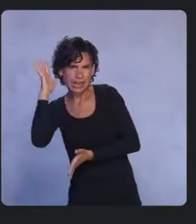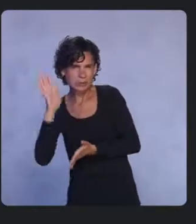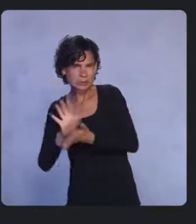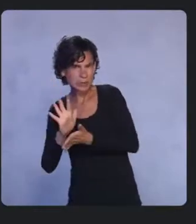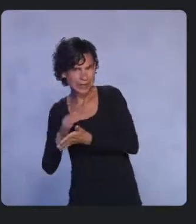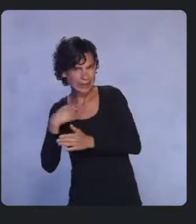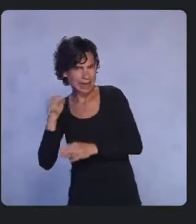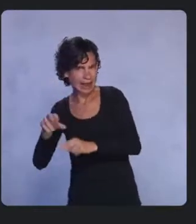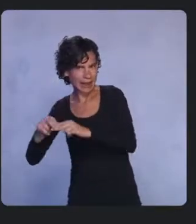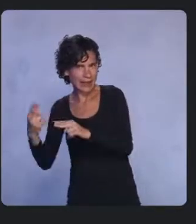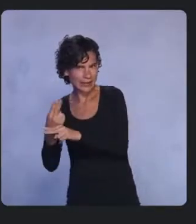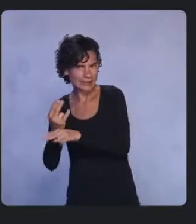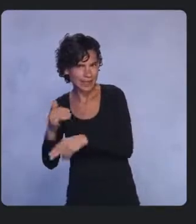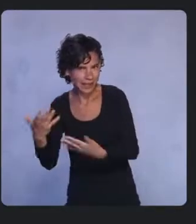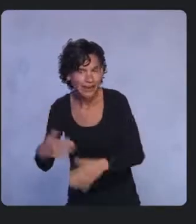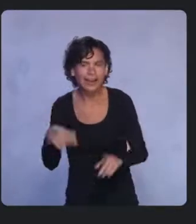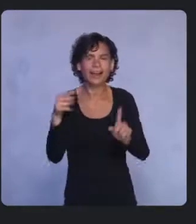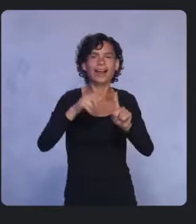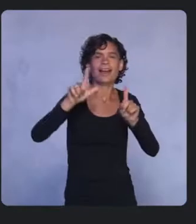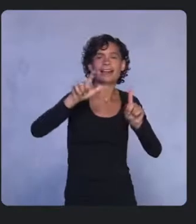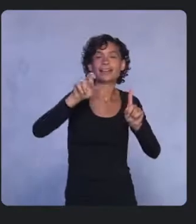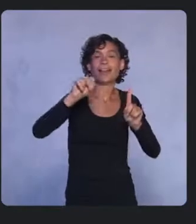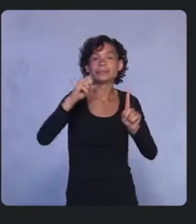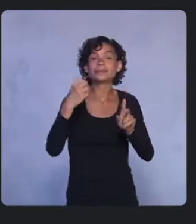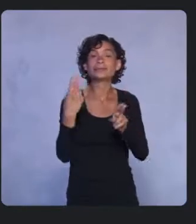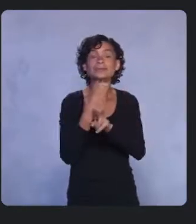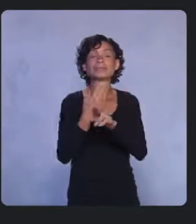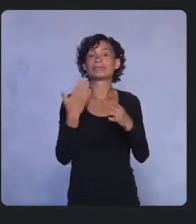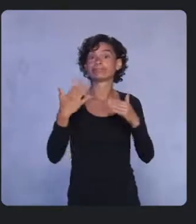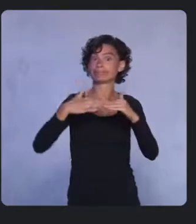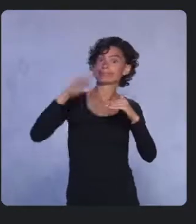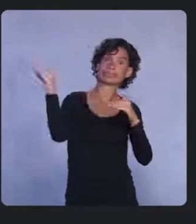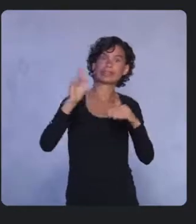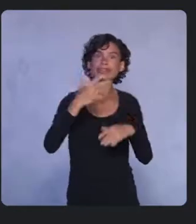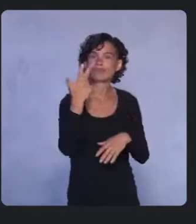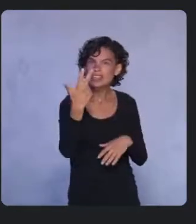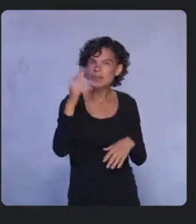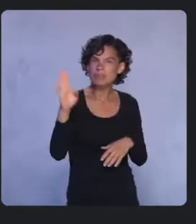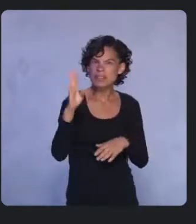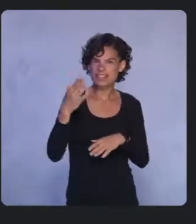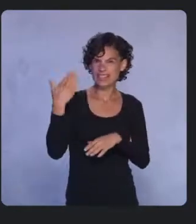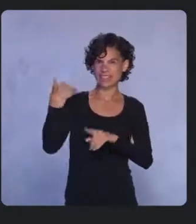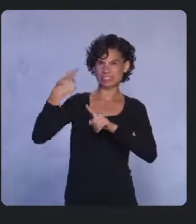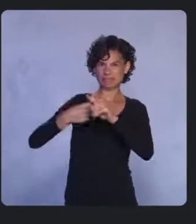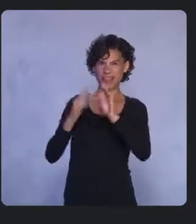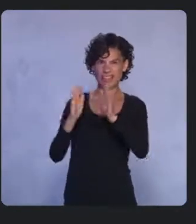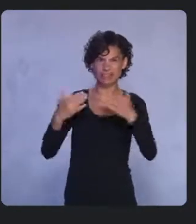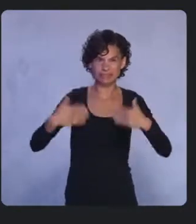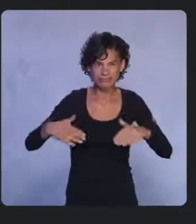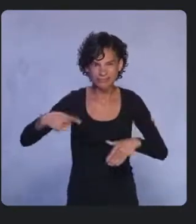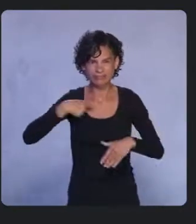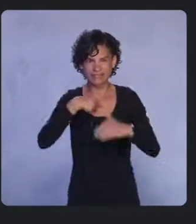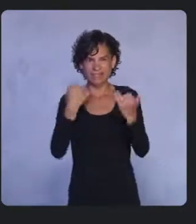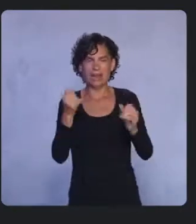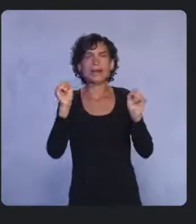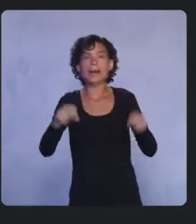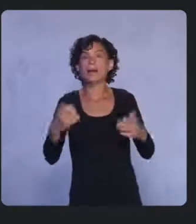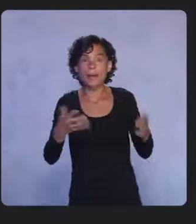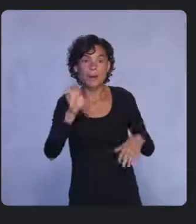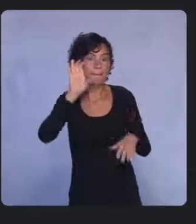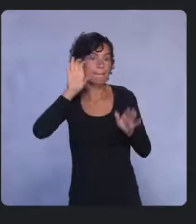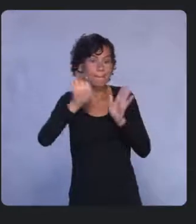Lens is used more than 3 billion times each month. We can now be as helpful with images as we are with